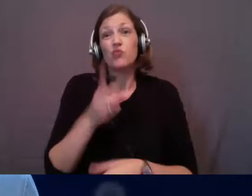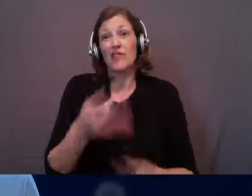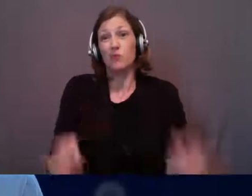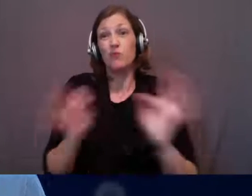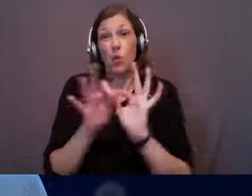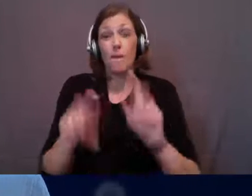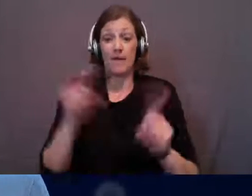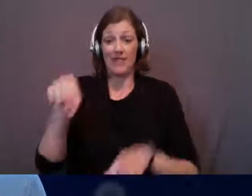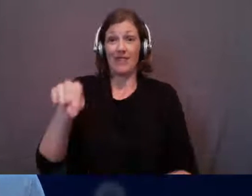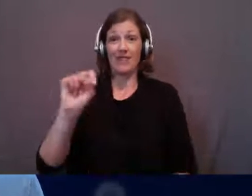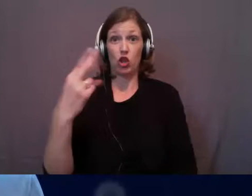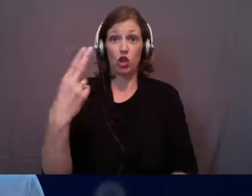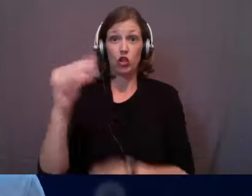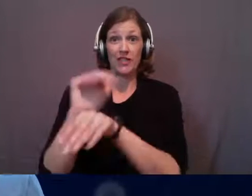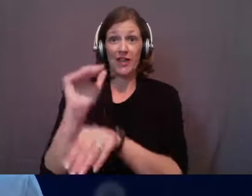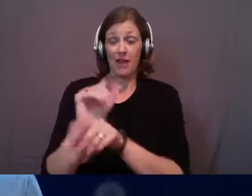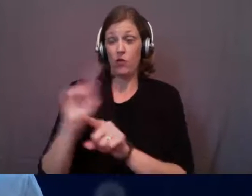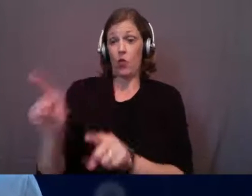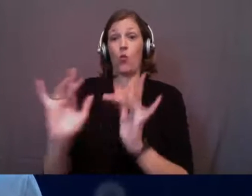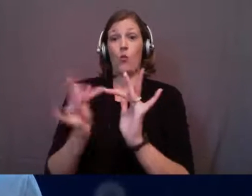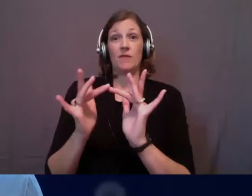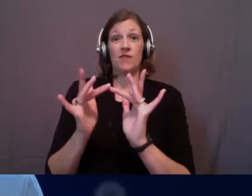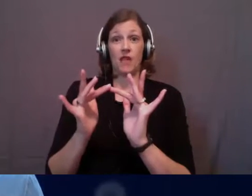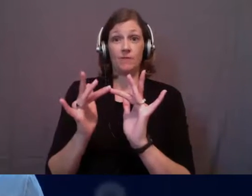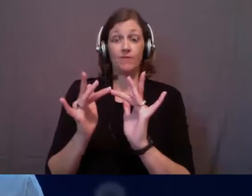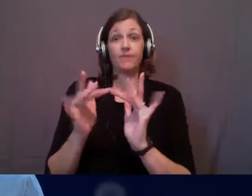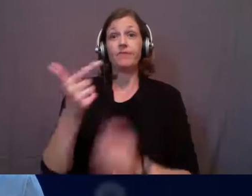But this Thursday night, if you go to our website,